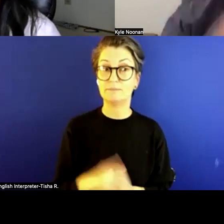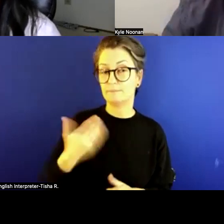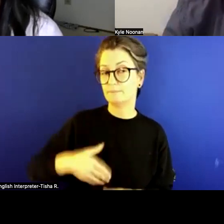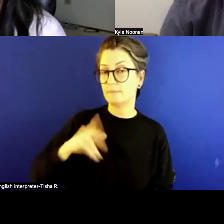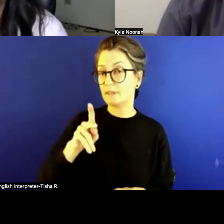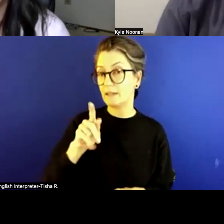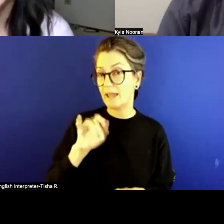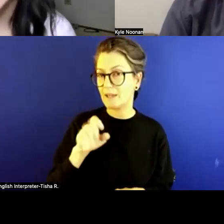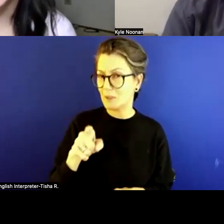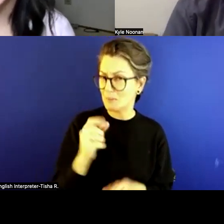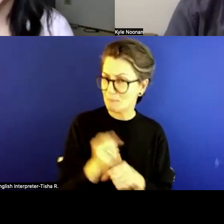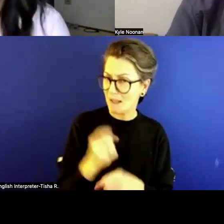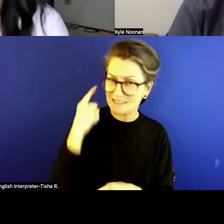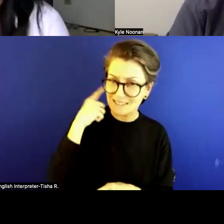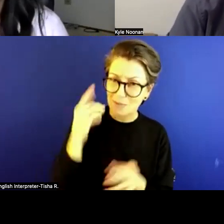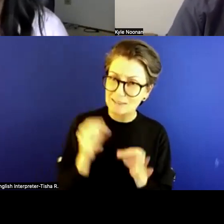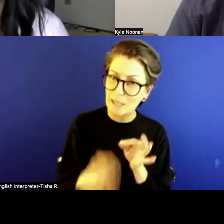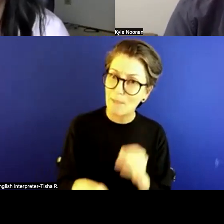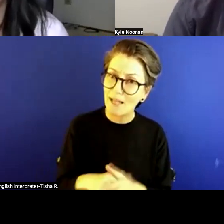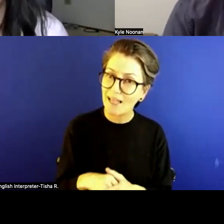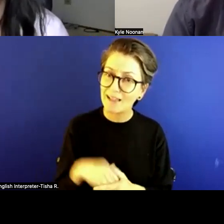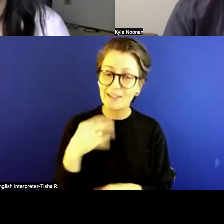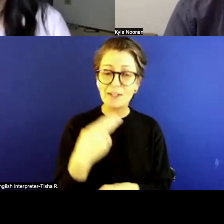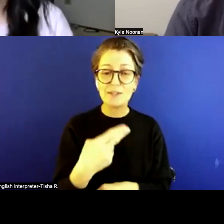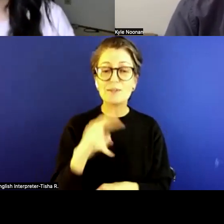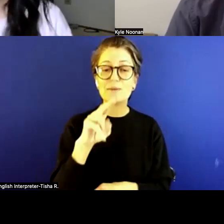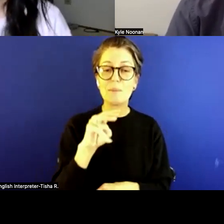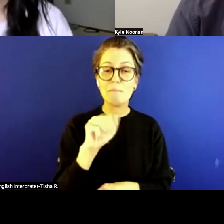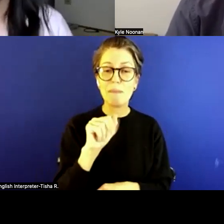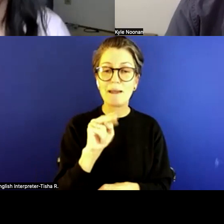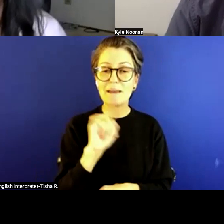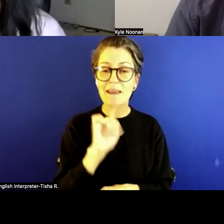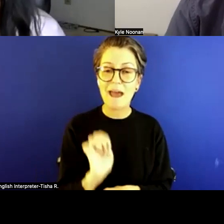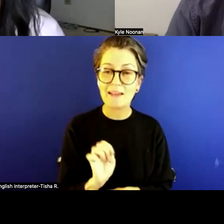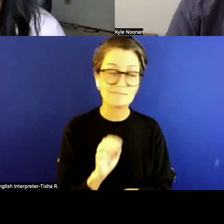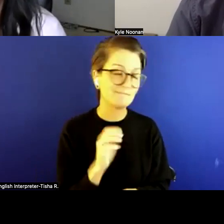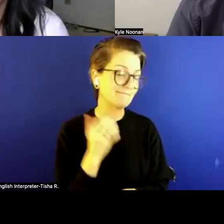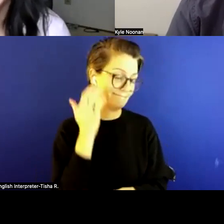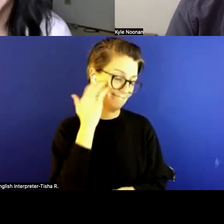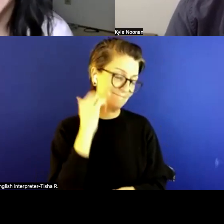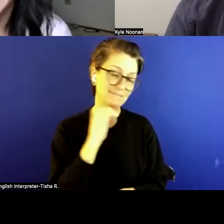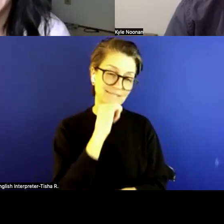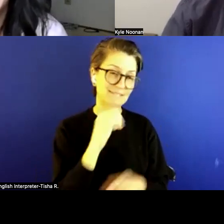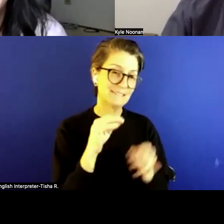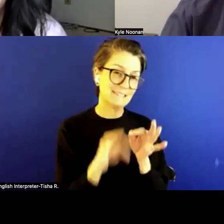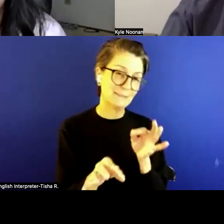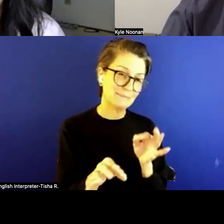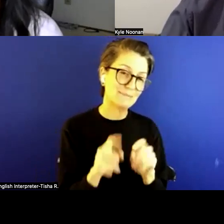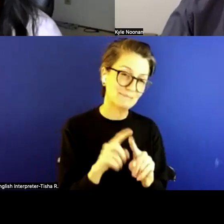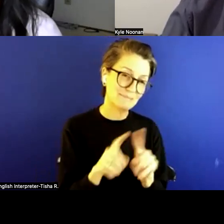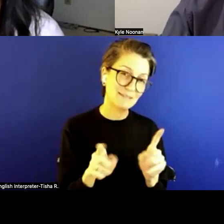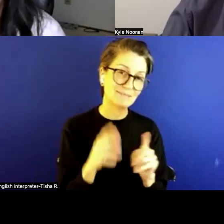make it sound so simple. Yeah. It's humanize. I know it's not, but in the